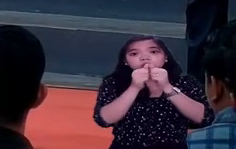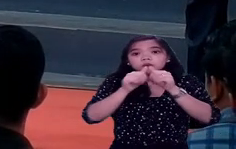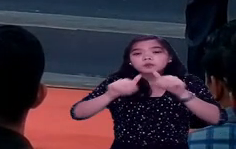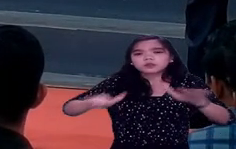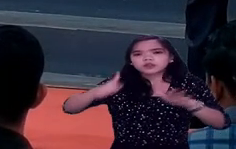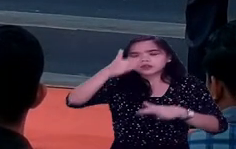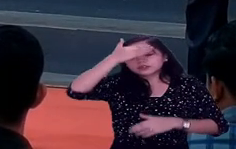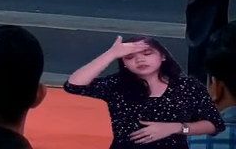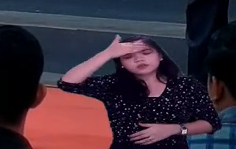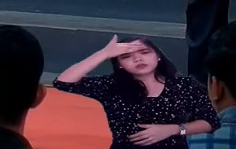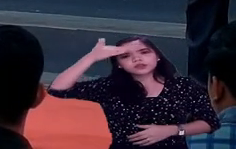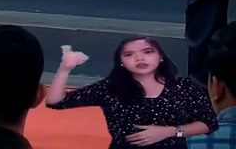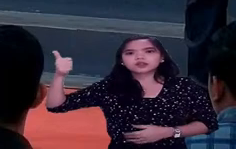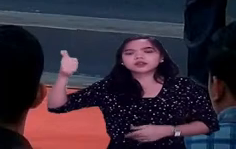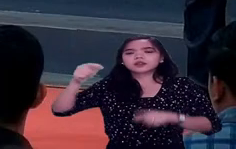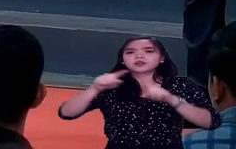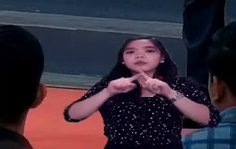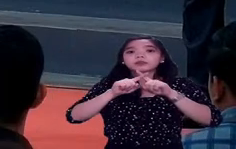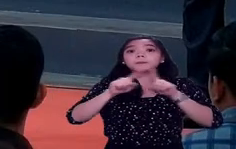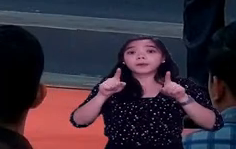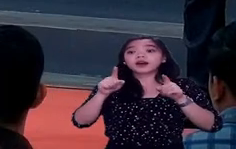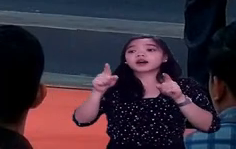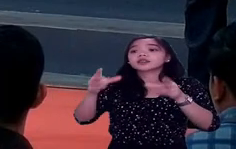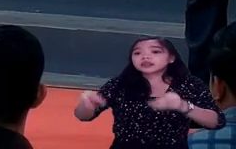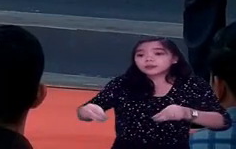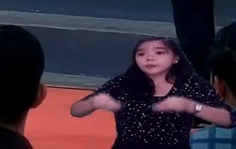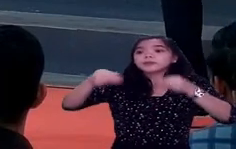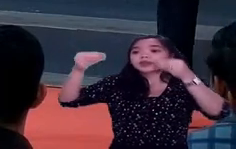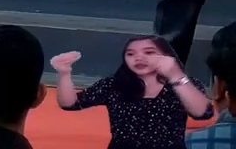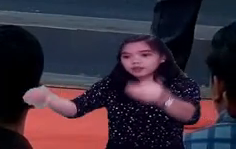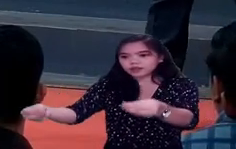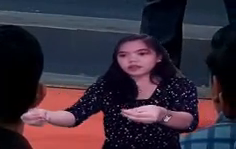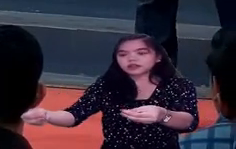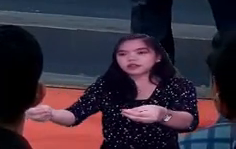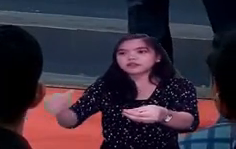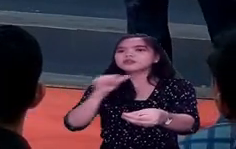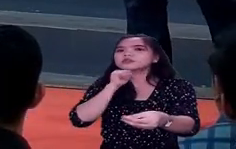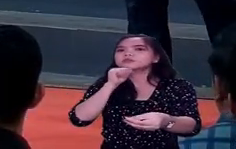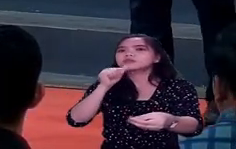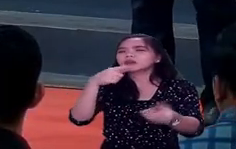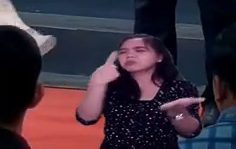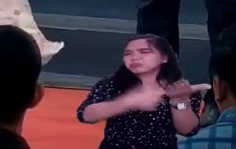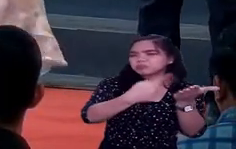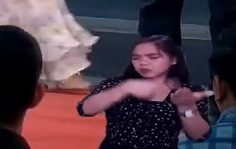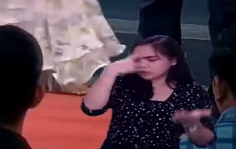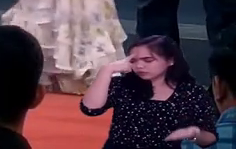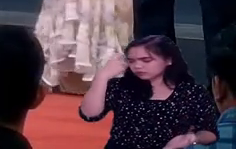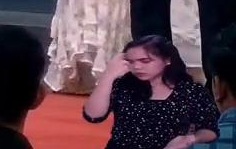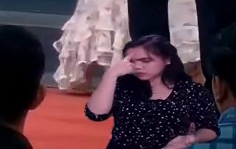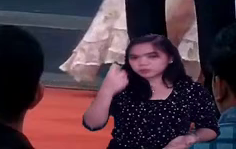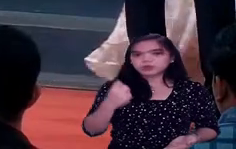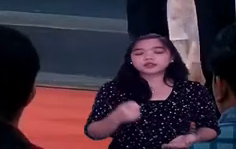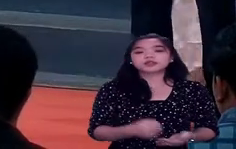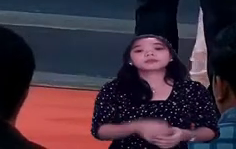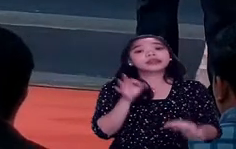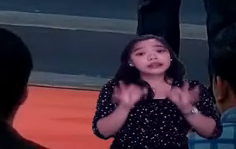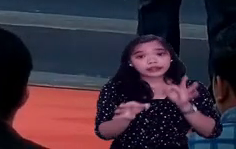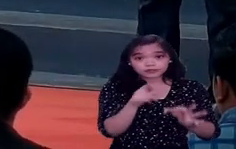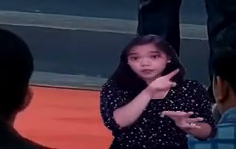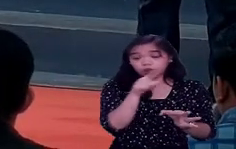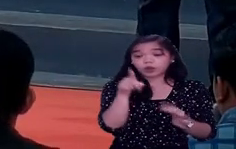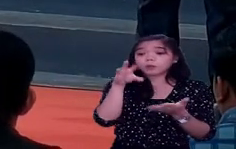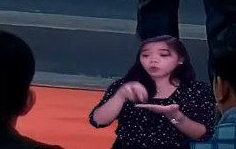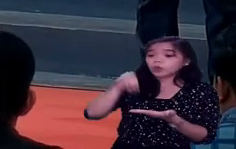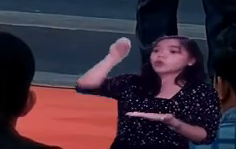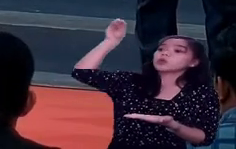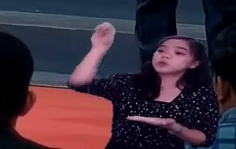That receives without forgetting and gives away without remembering. When you give away something to the